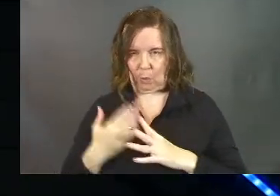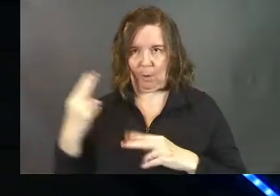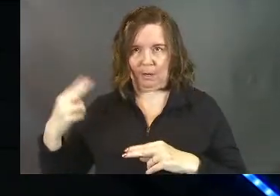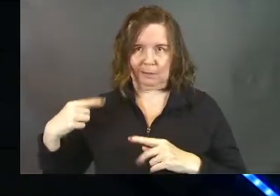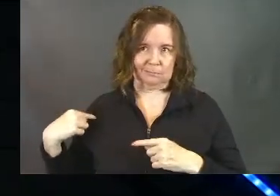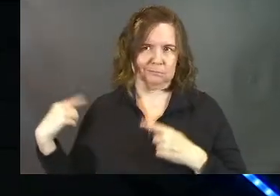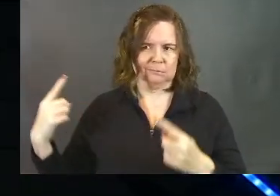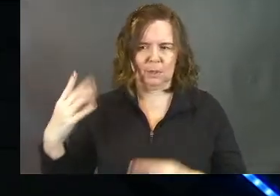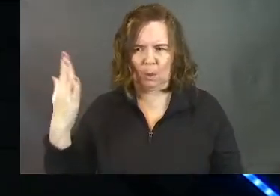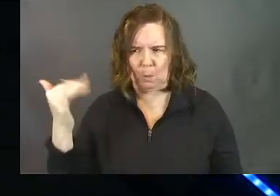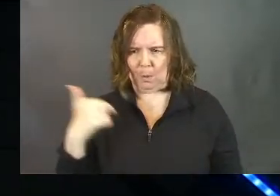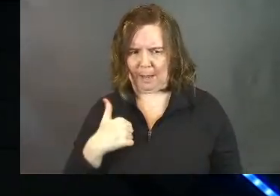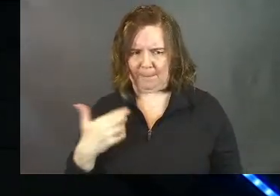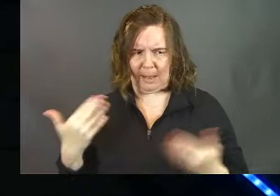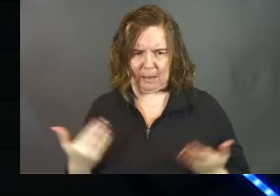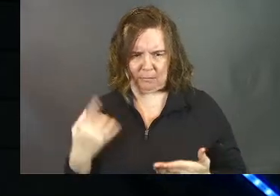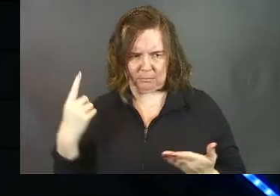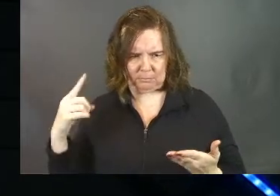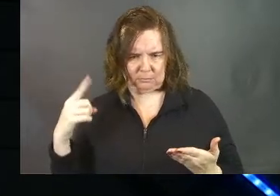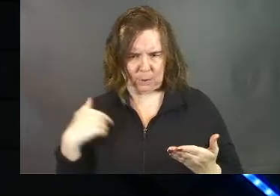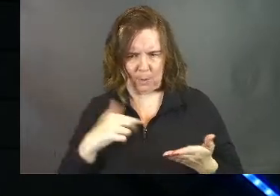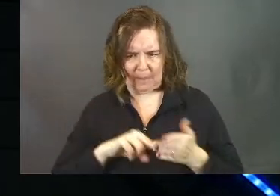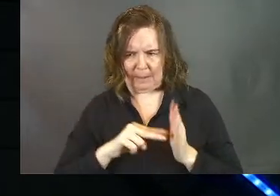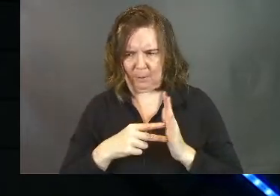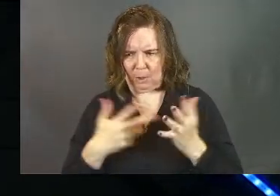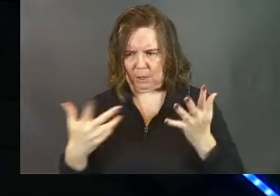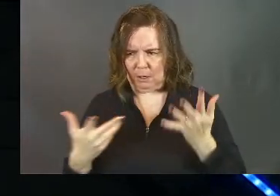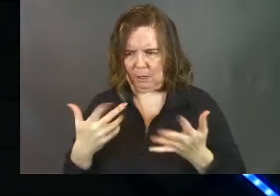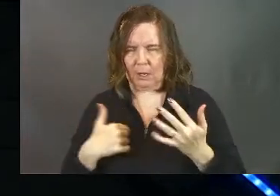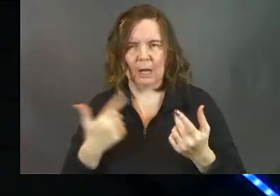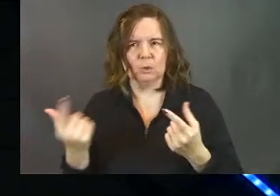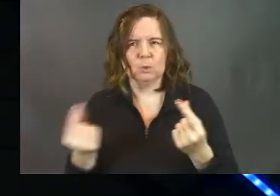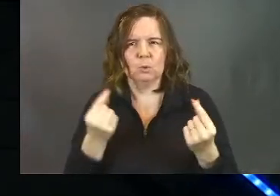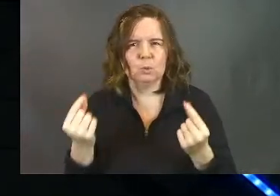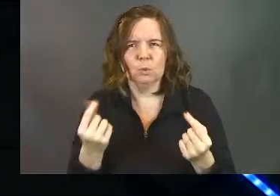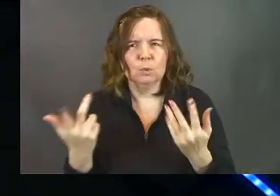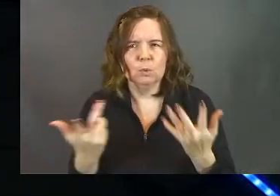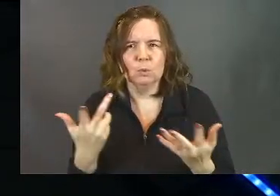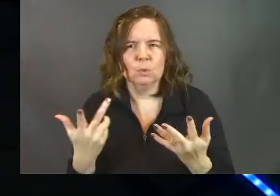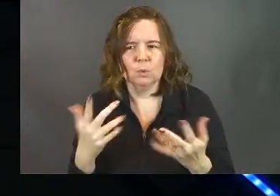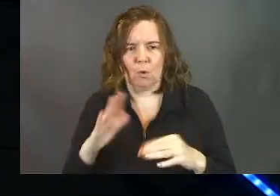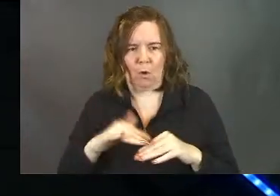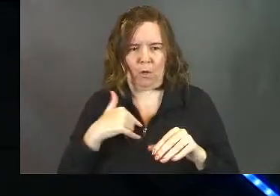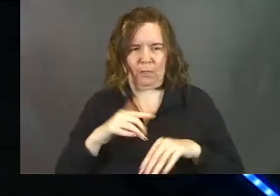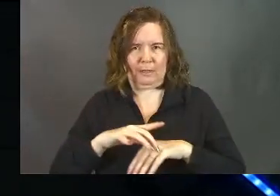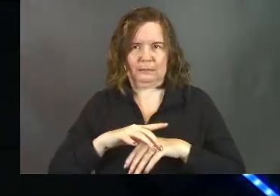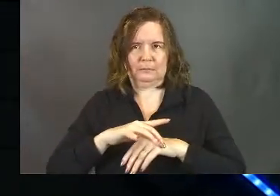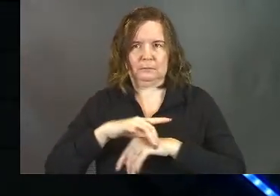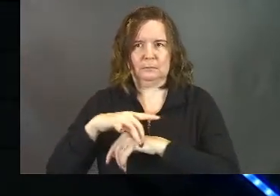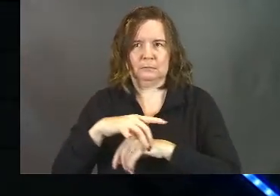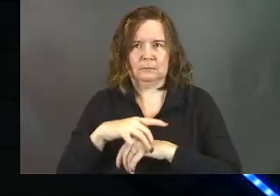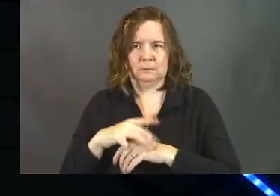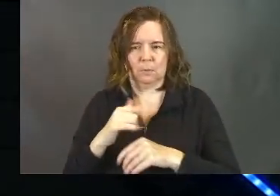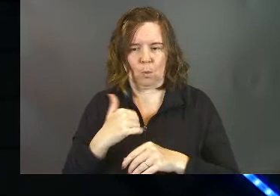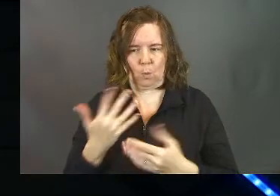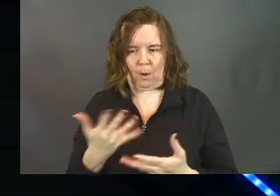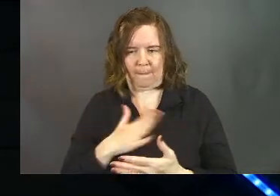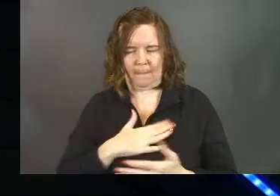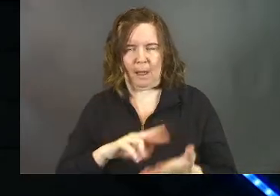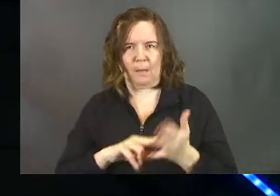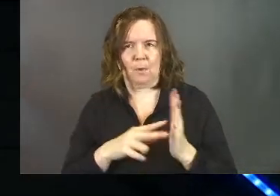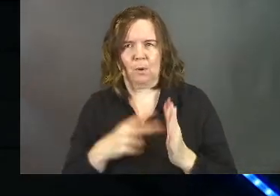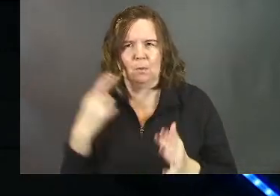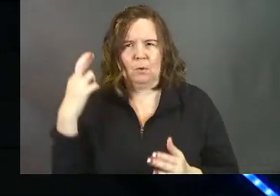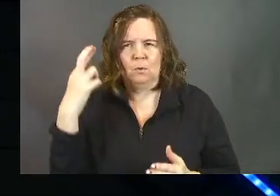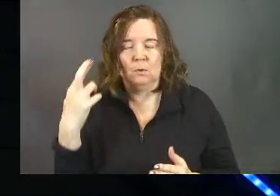history. Like, why am I here? What's my purpose? What am I supposed to do on this planet? What is my